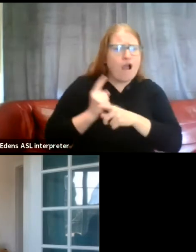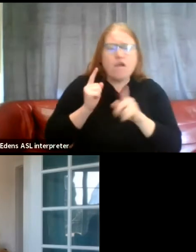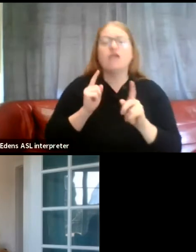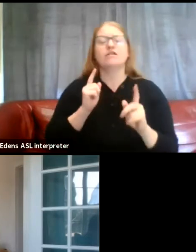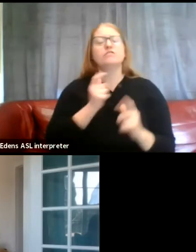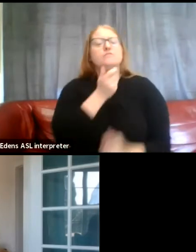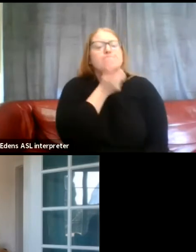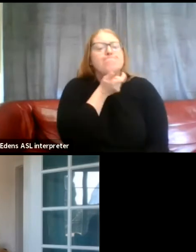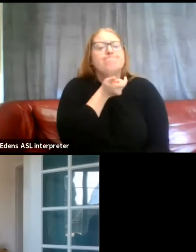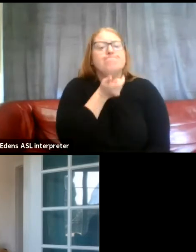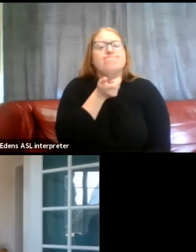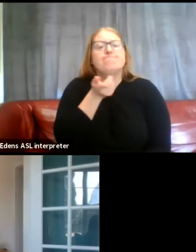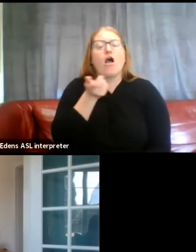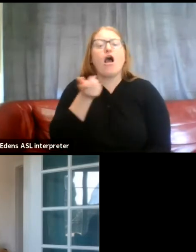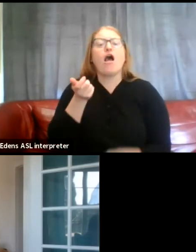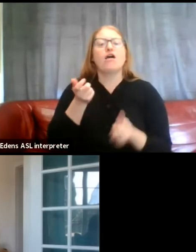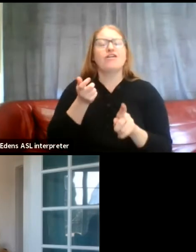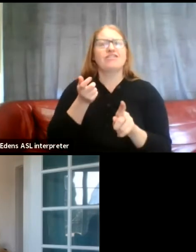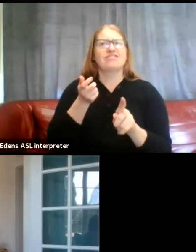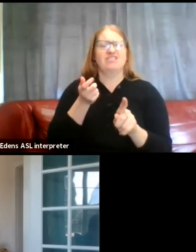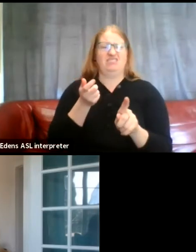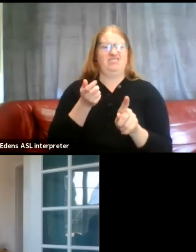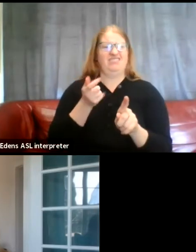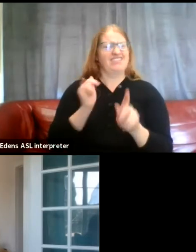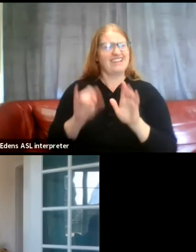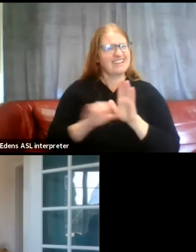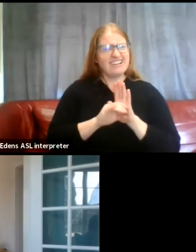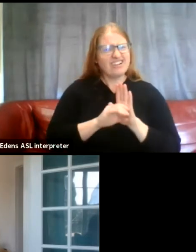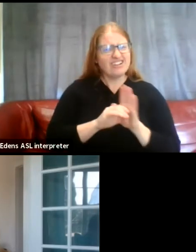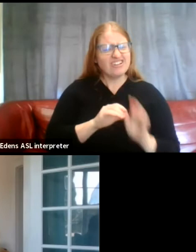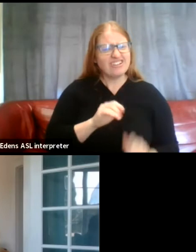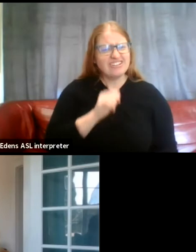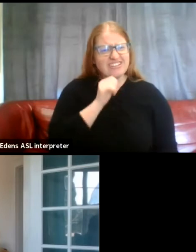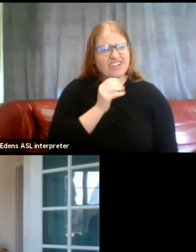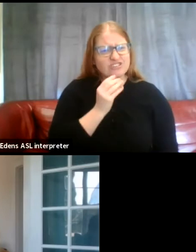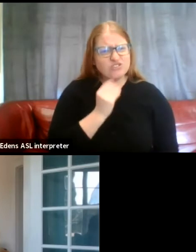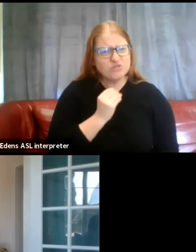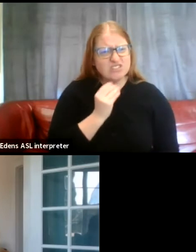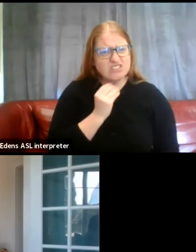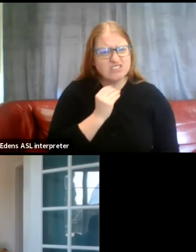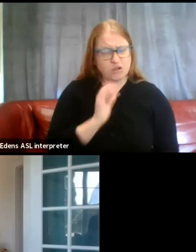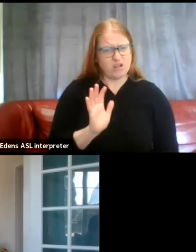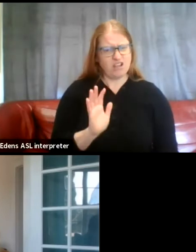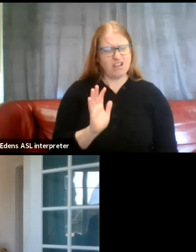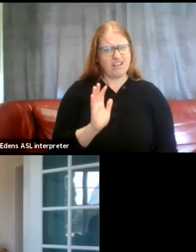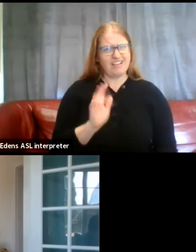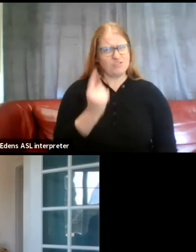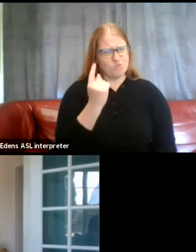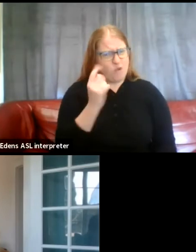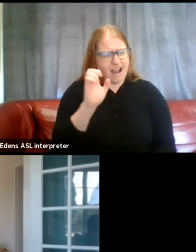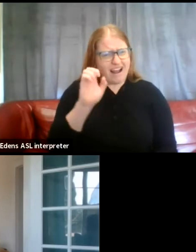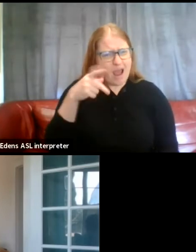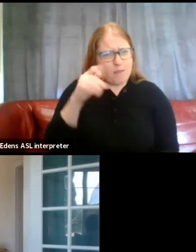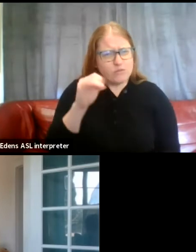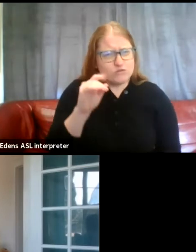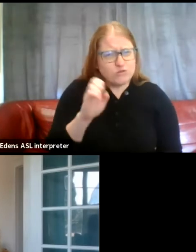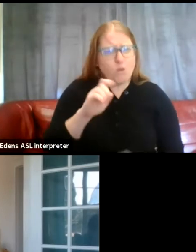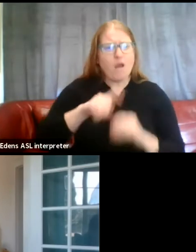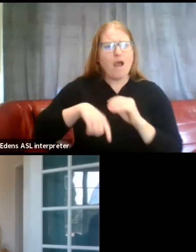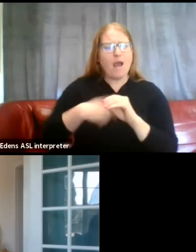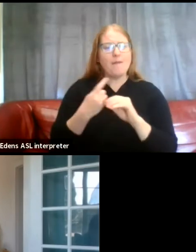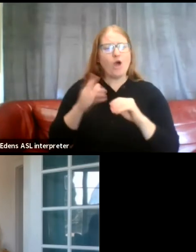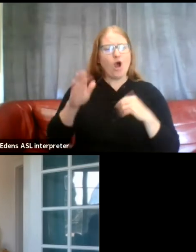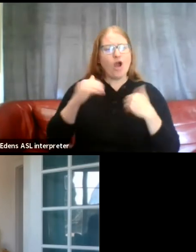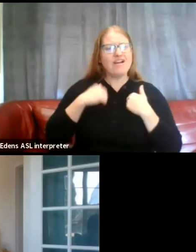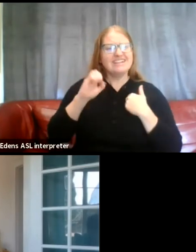that not only is this character not Jewish, but there's an entire episode about her having shiks appeal and attracting Jewish men, and she's